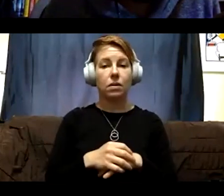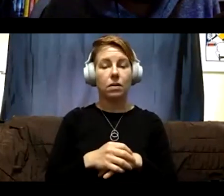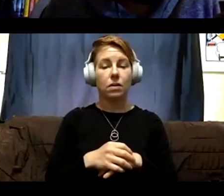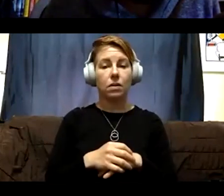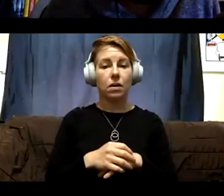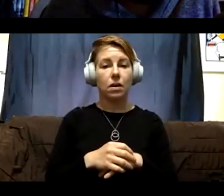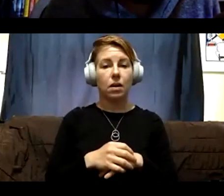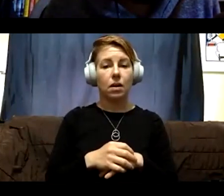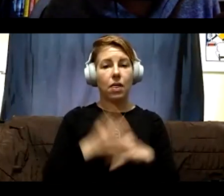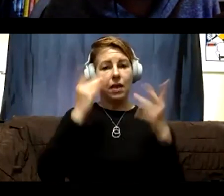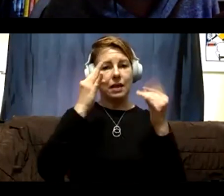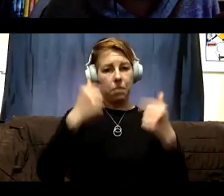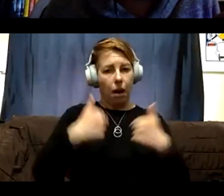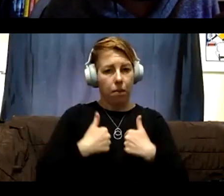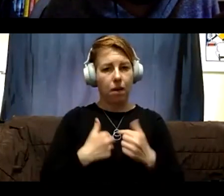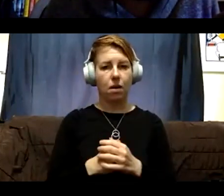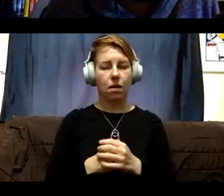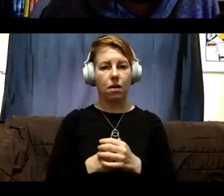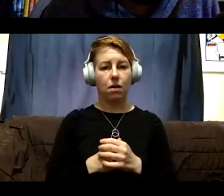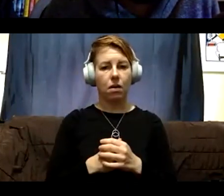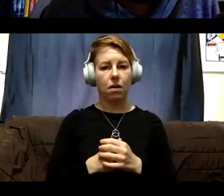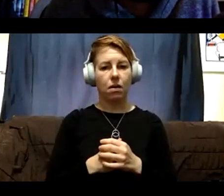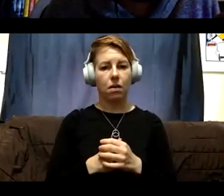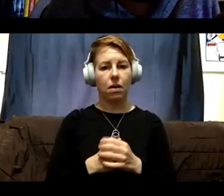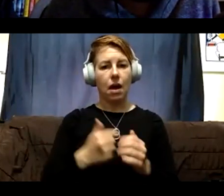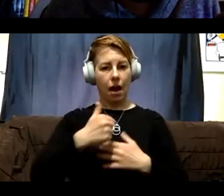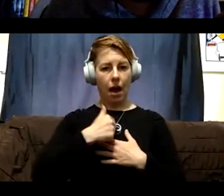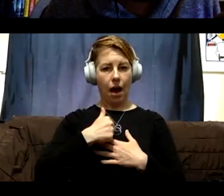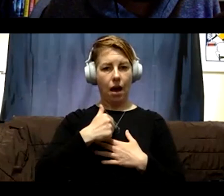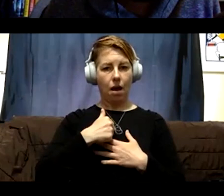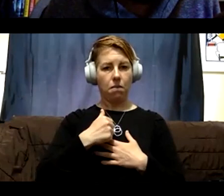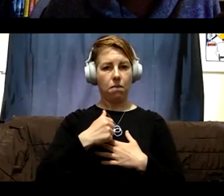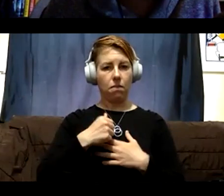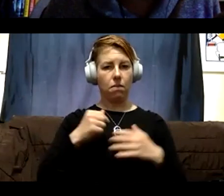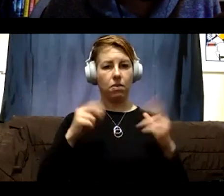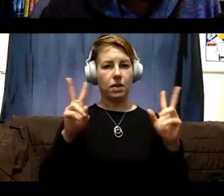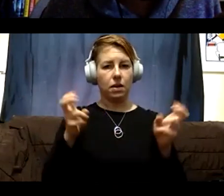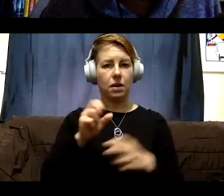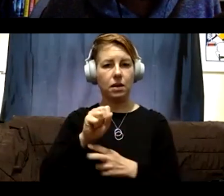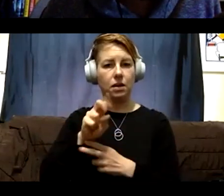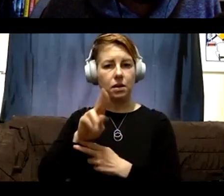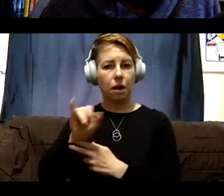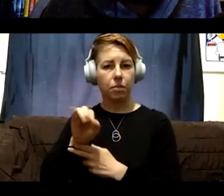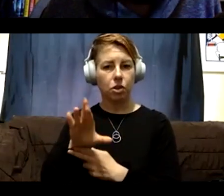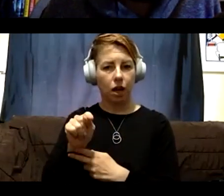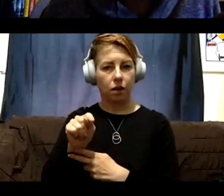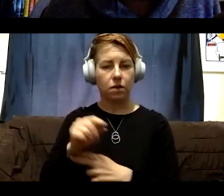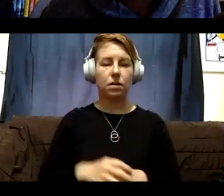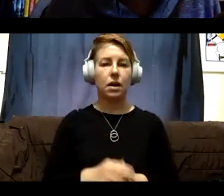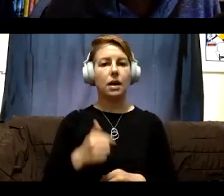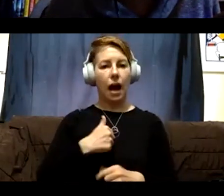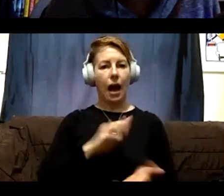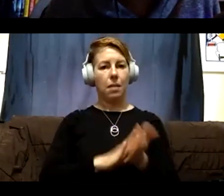me, is molded with me as its subject. In essence, I get to be the